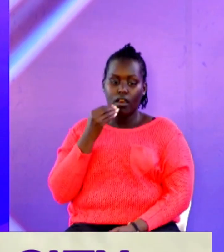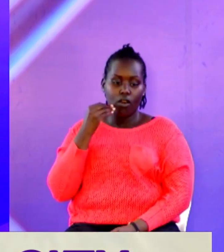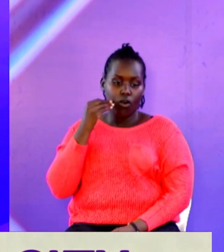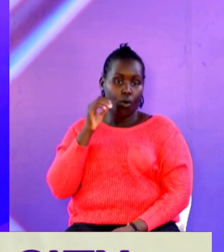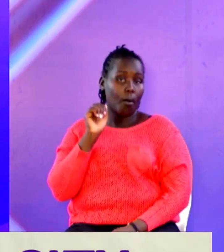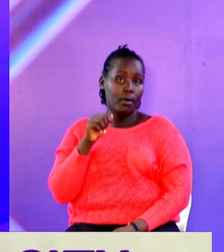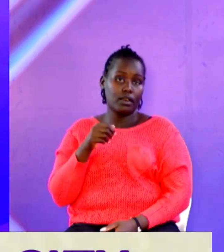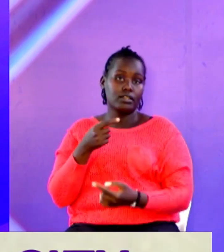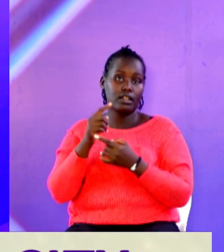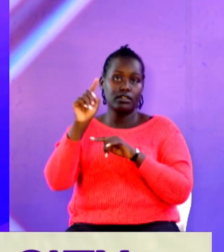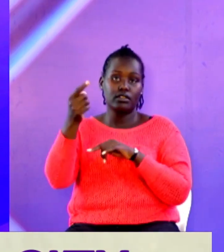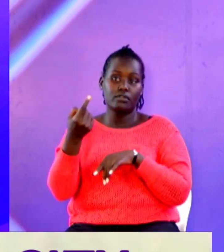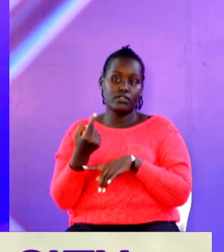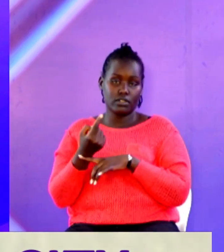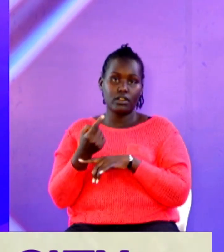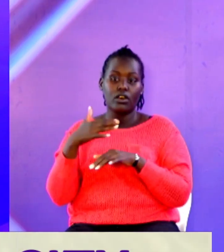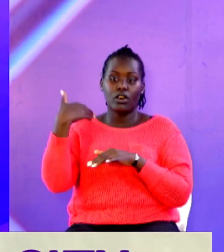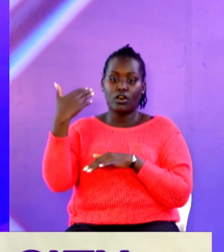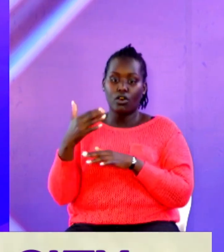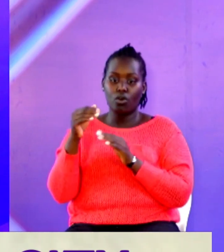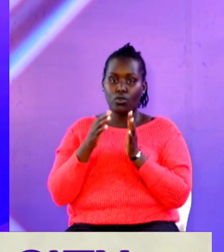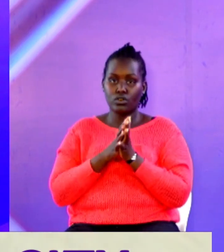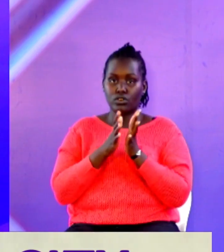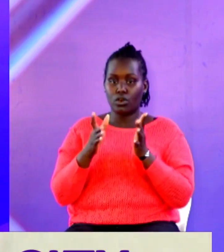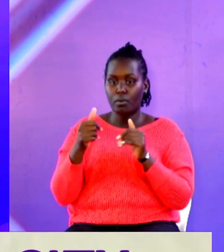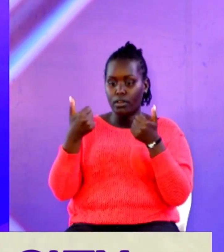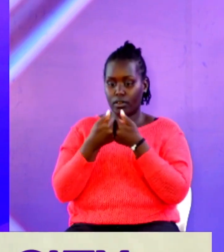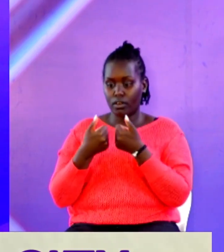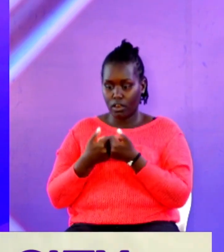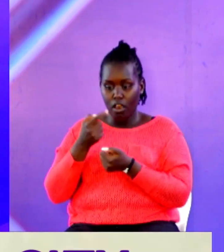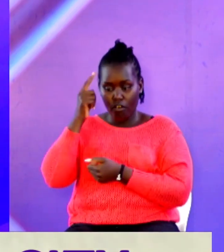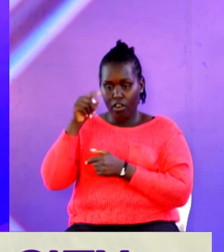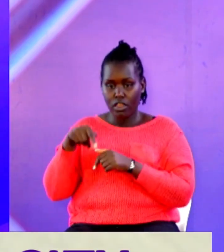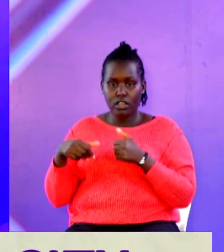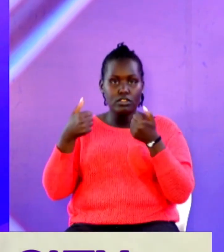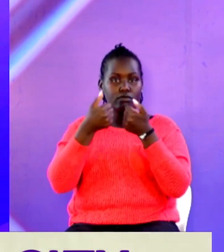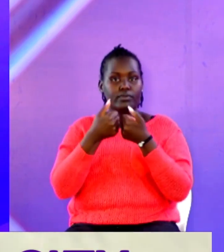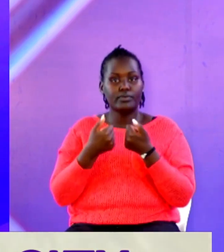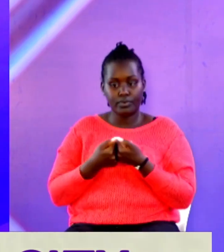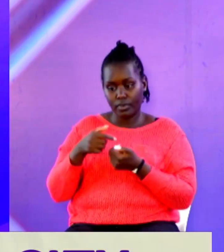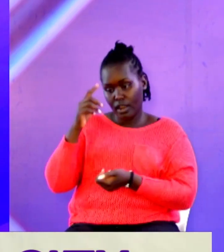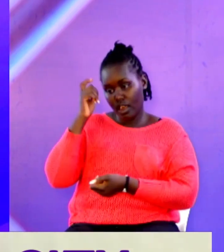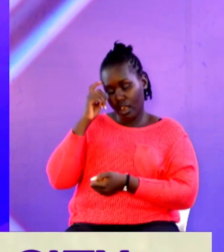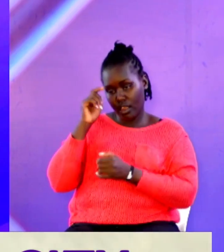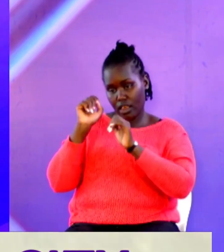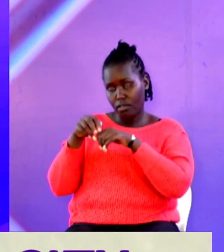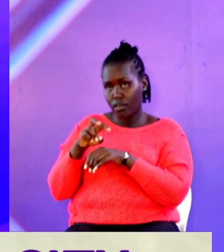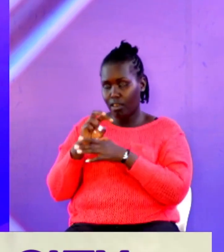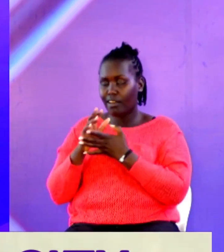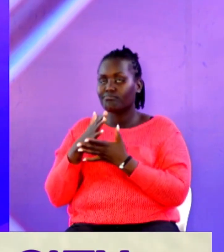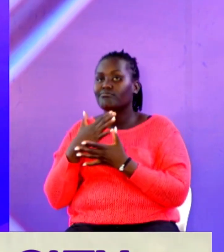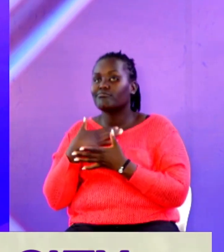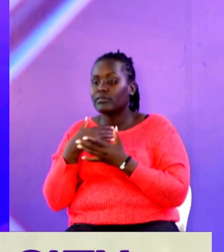and it is the first and it is always the opening game of this competition. So I think they can look to win